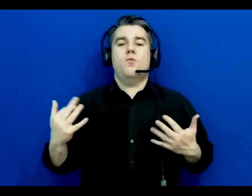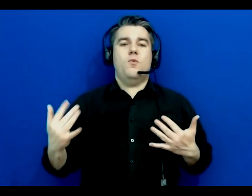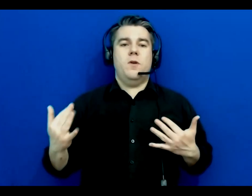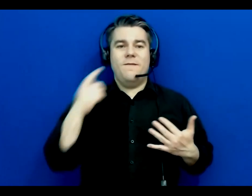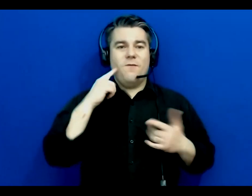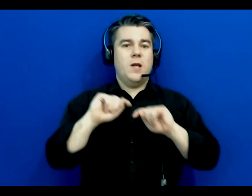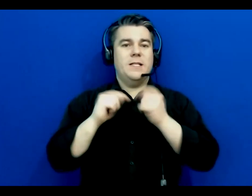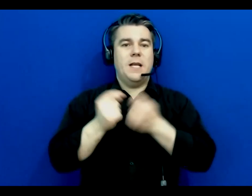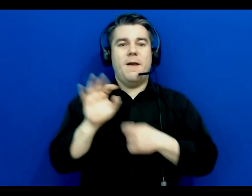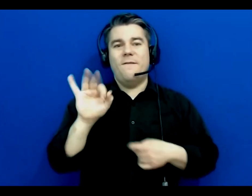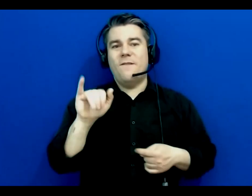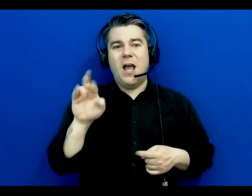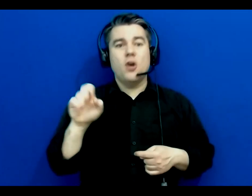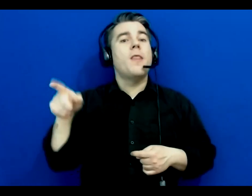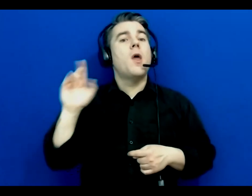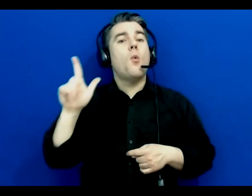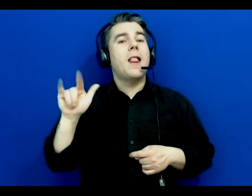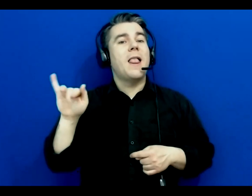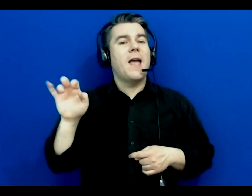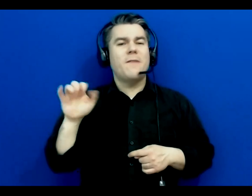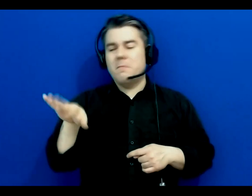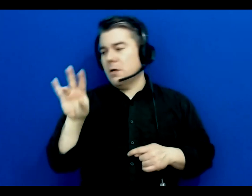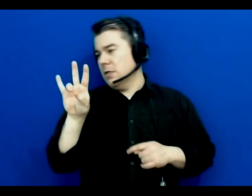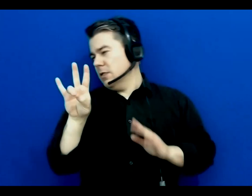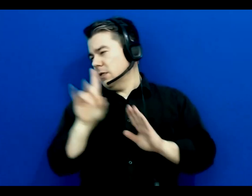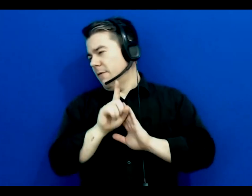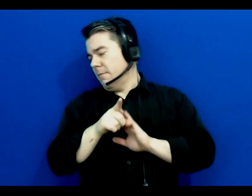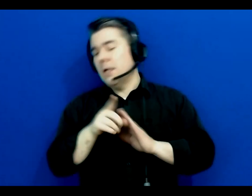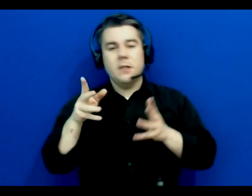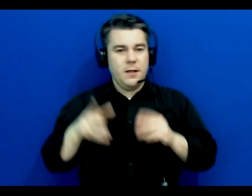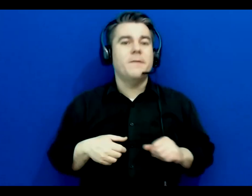Team Fire. They are going to go live here in about 7 minutes,